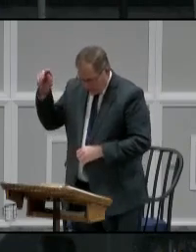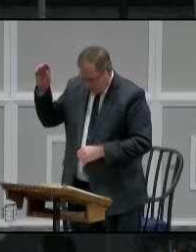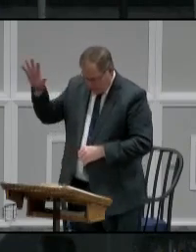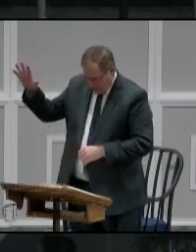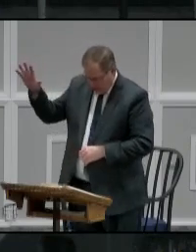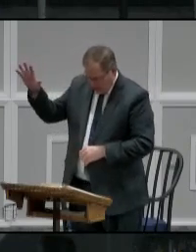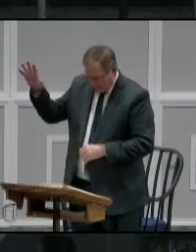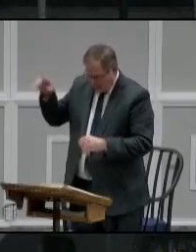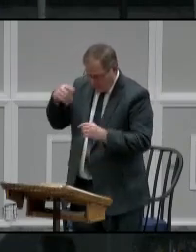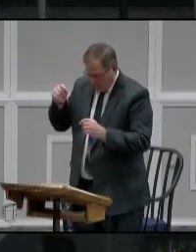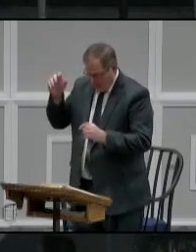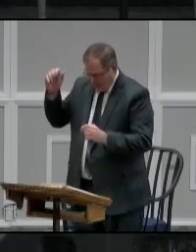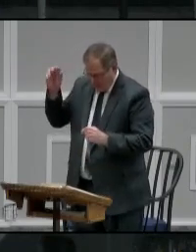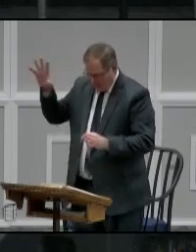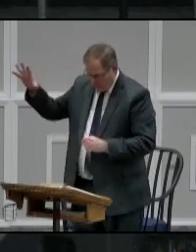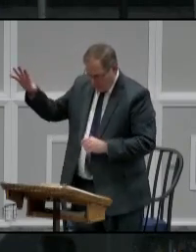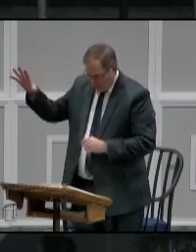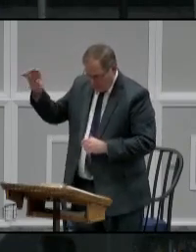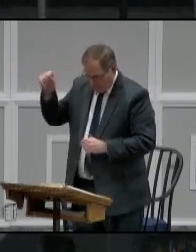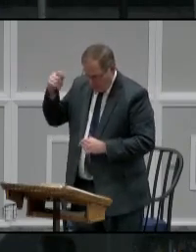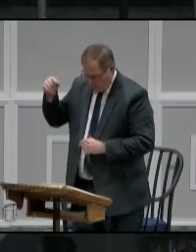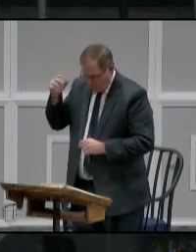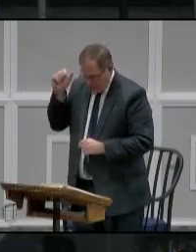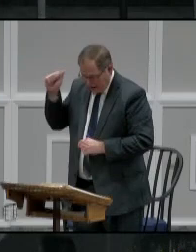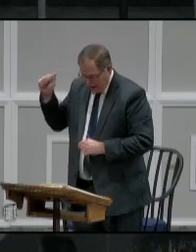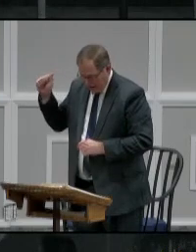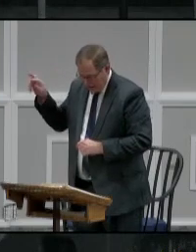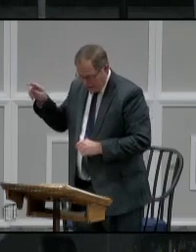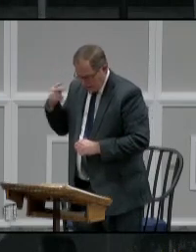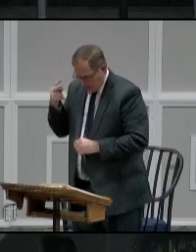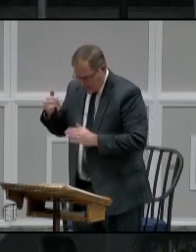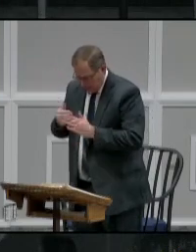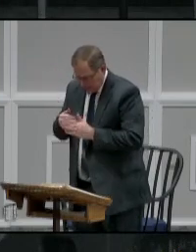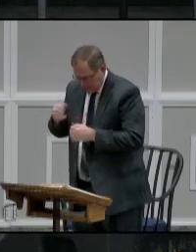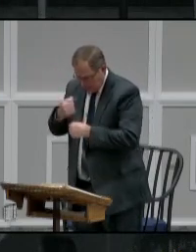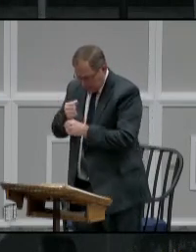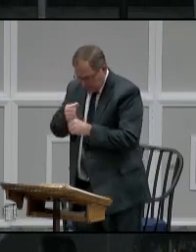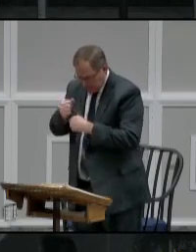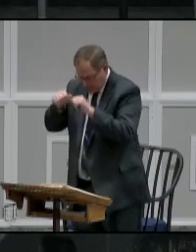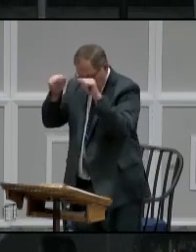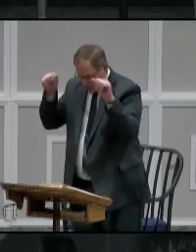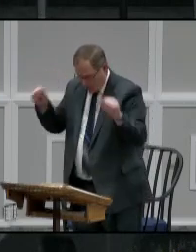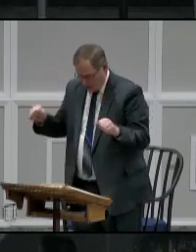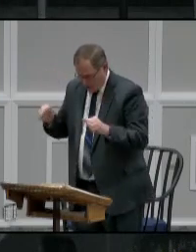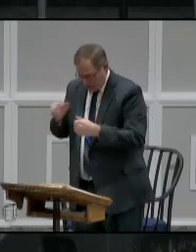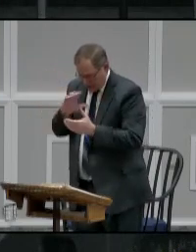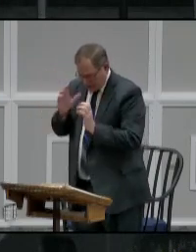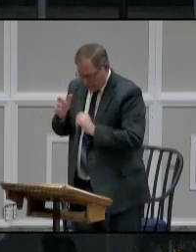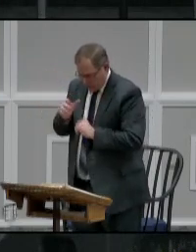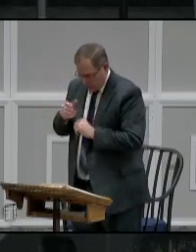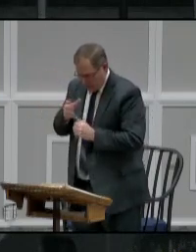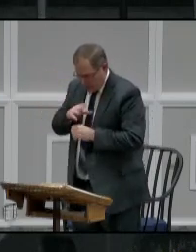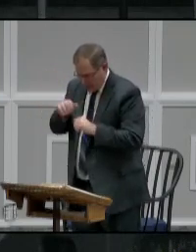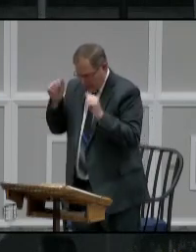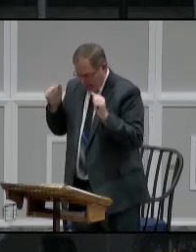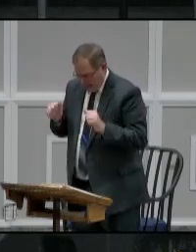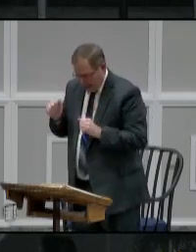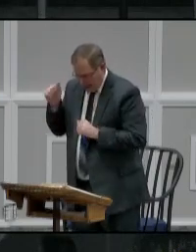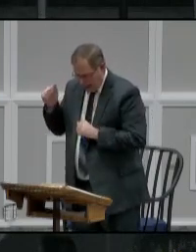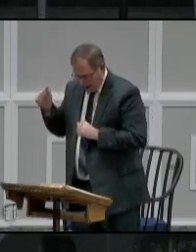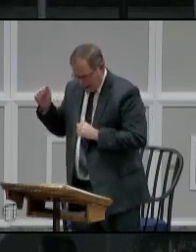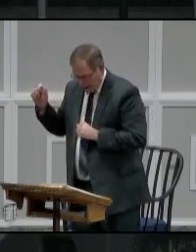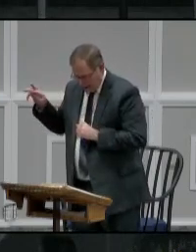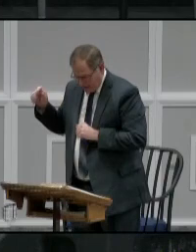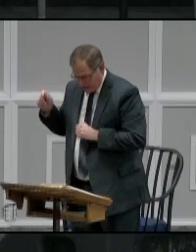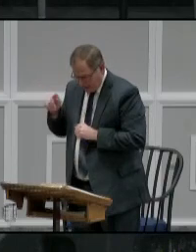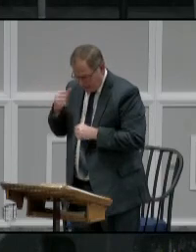said, Tomorrow is a feast to the Lord. And they rose up early on the morrow and offered burnt offerings and